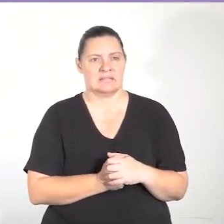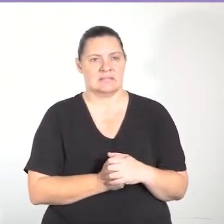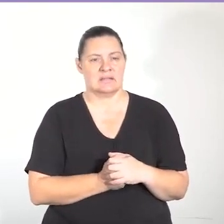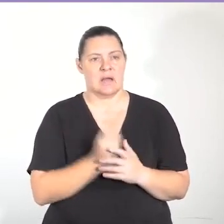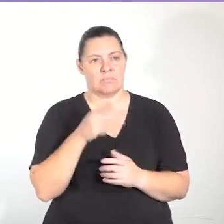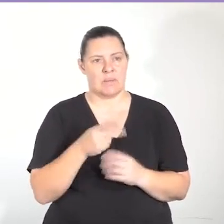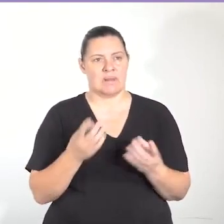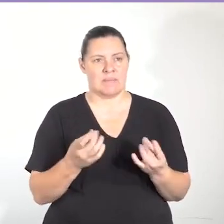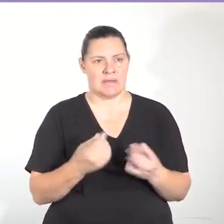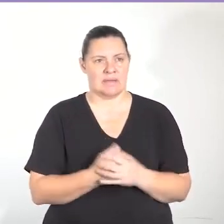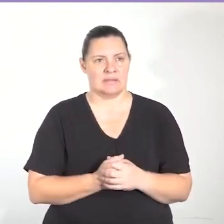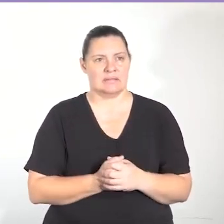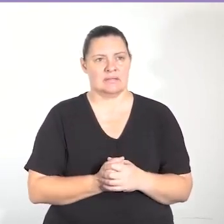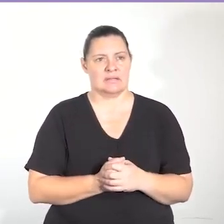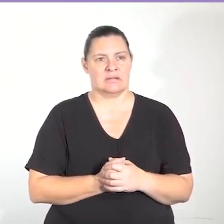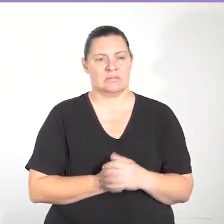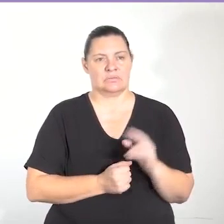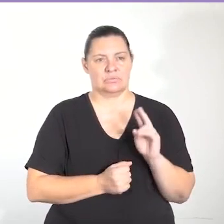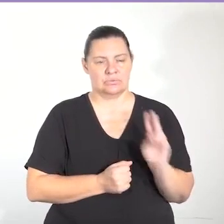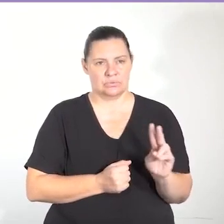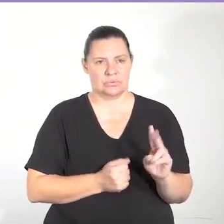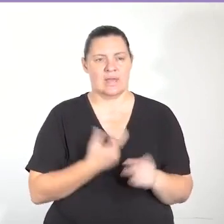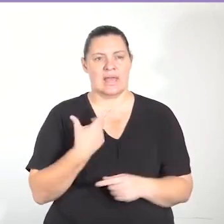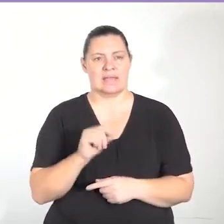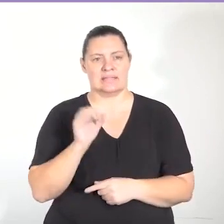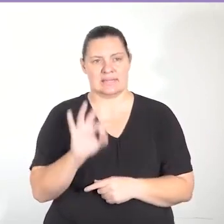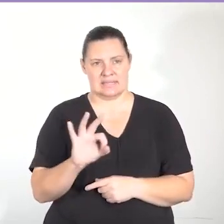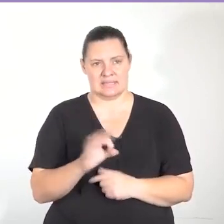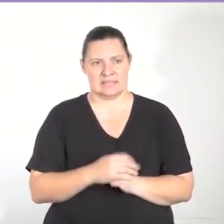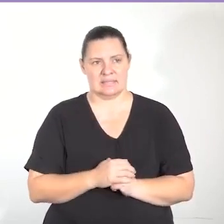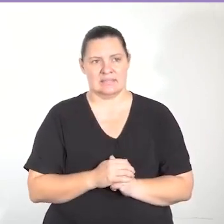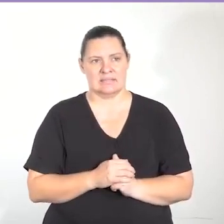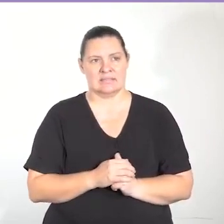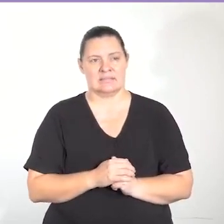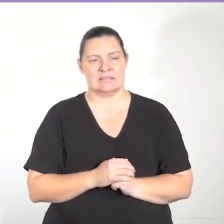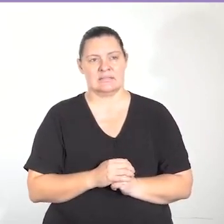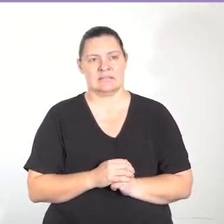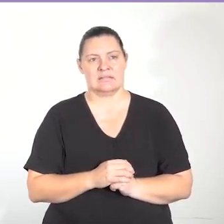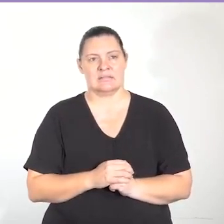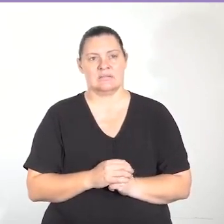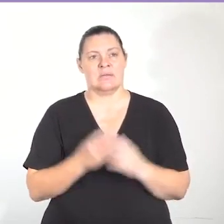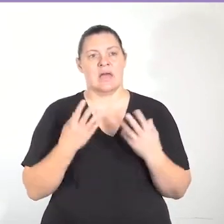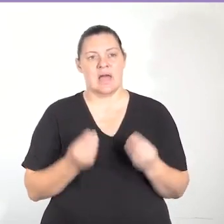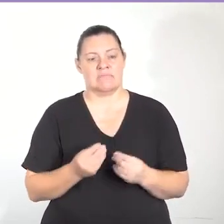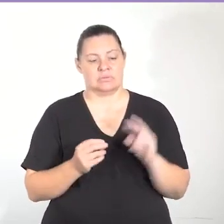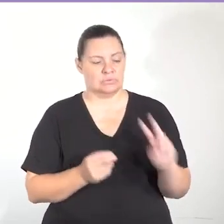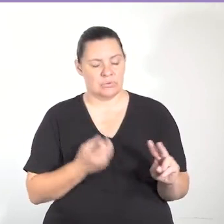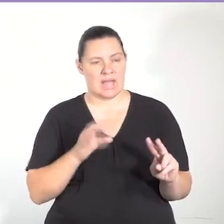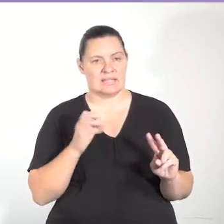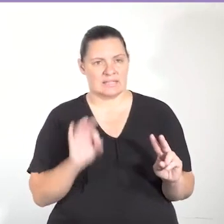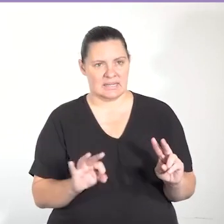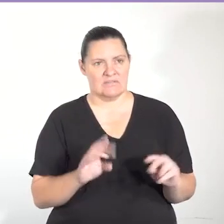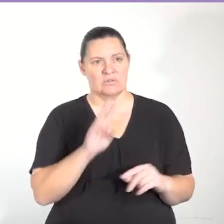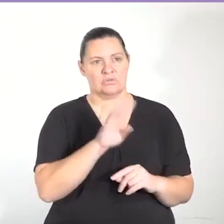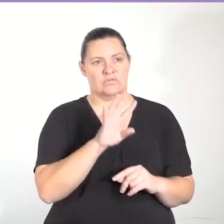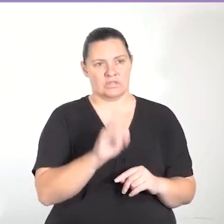The common prime numbers. So the common ones here are 2 and 3. So we have 2 and 3